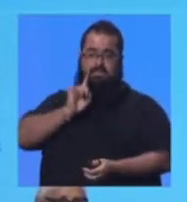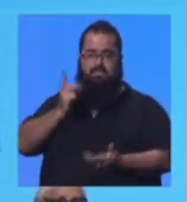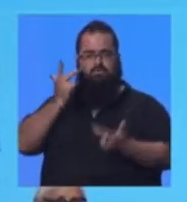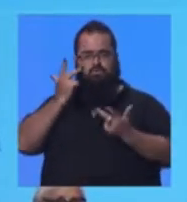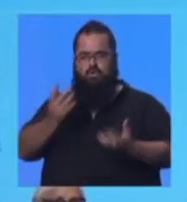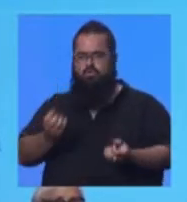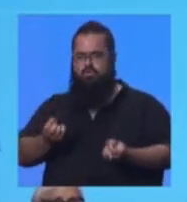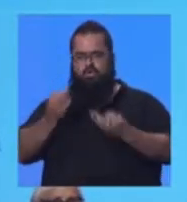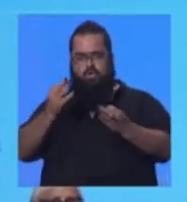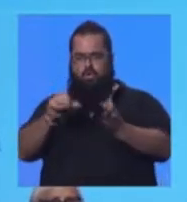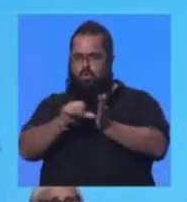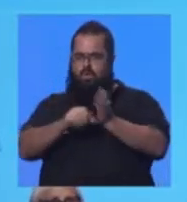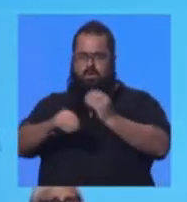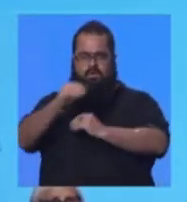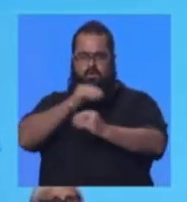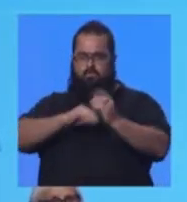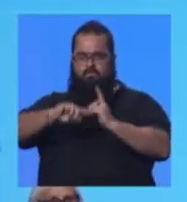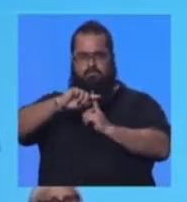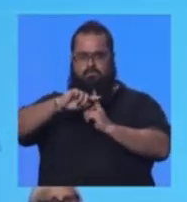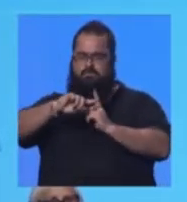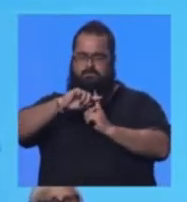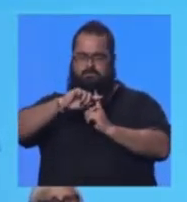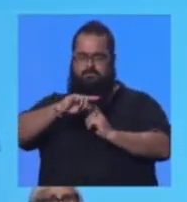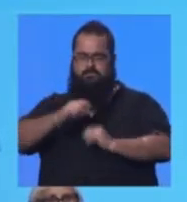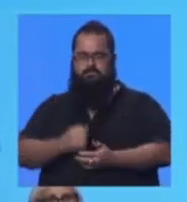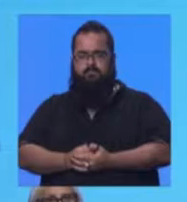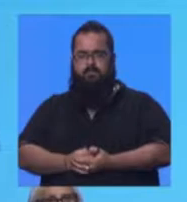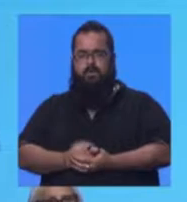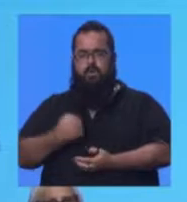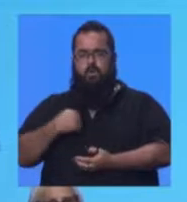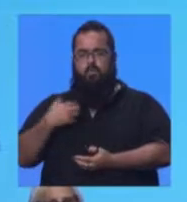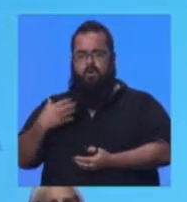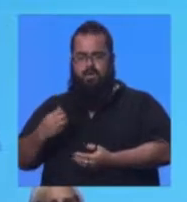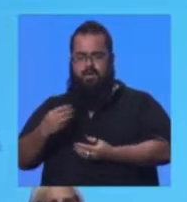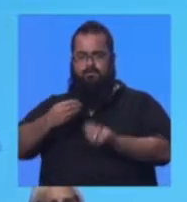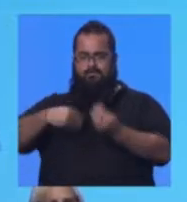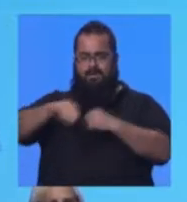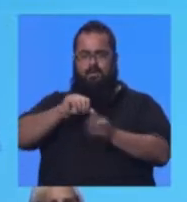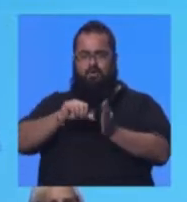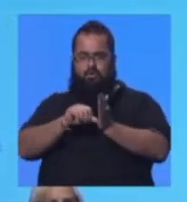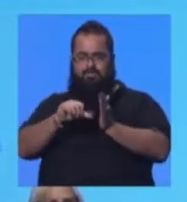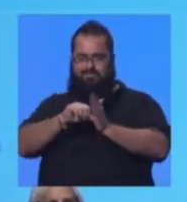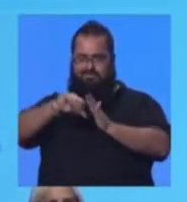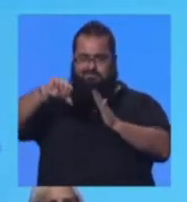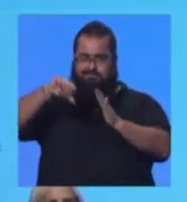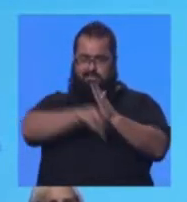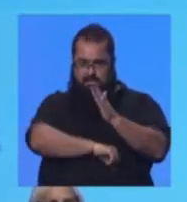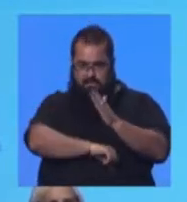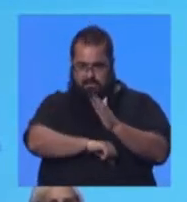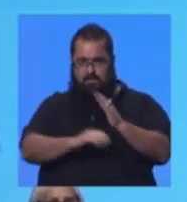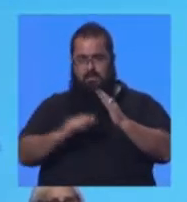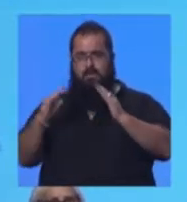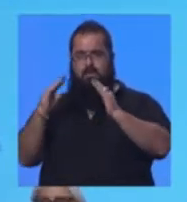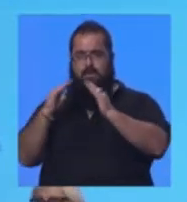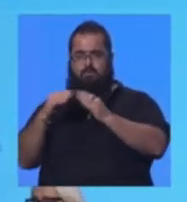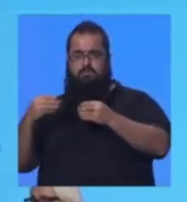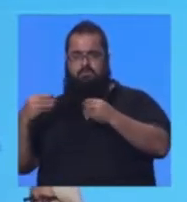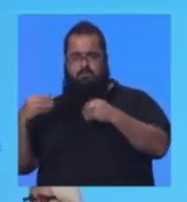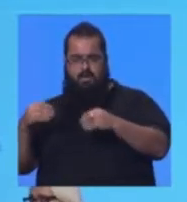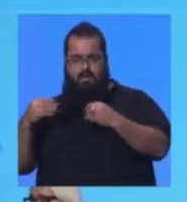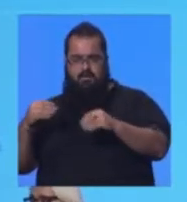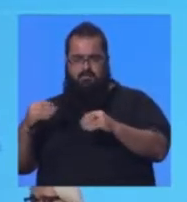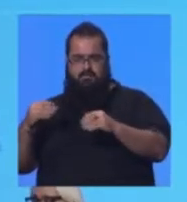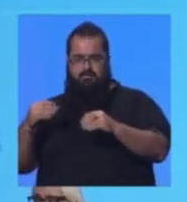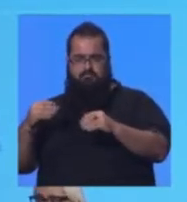economic positives. We have an economy that is tanking, a housing market that has